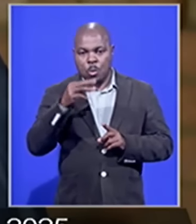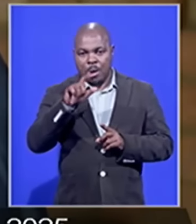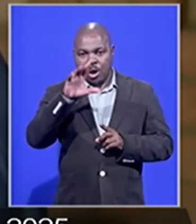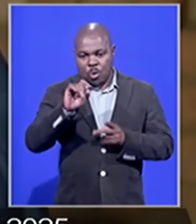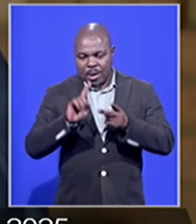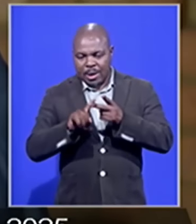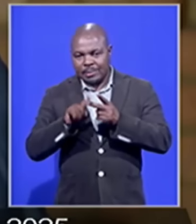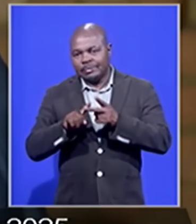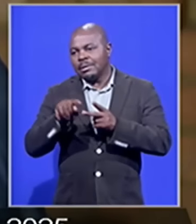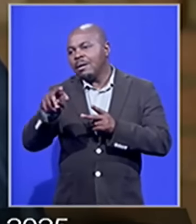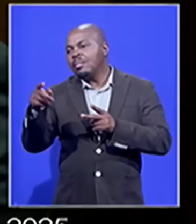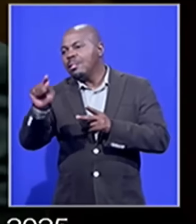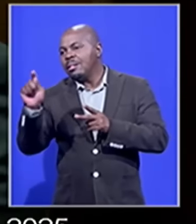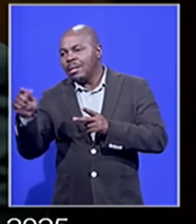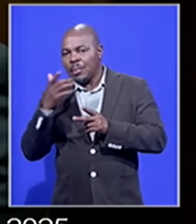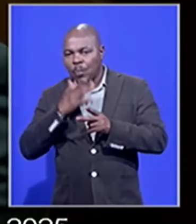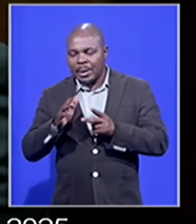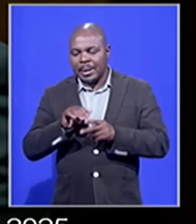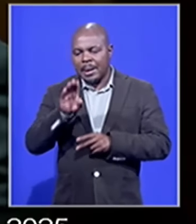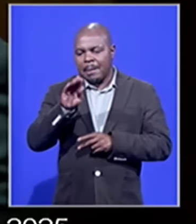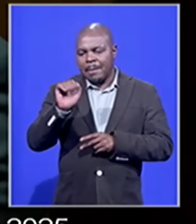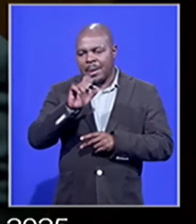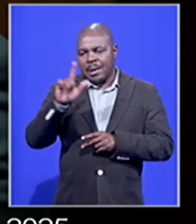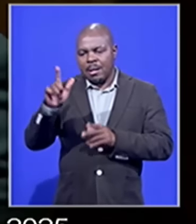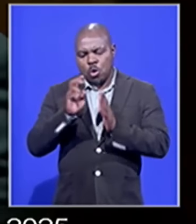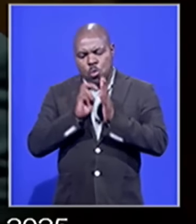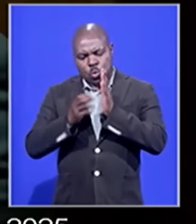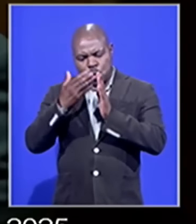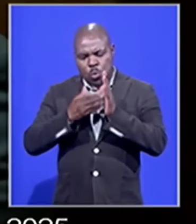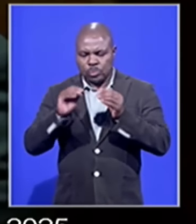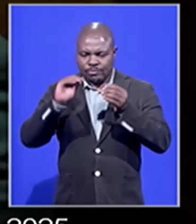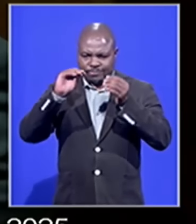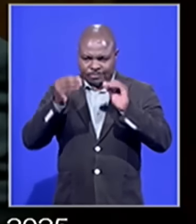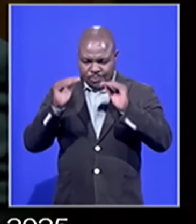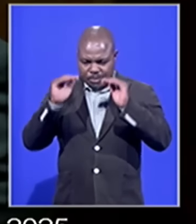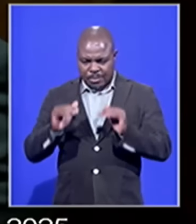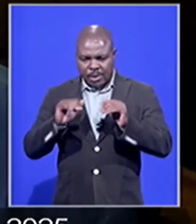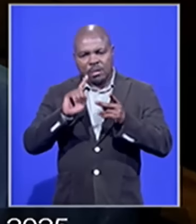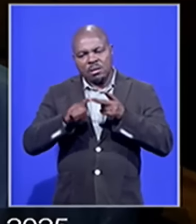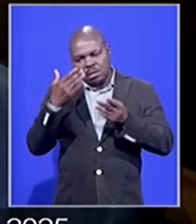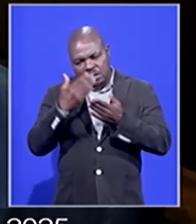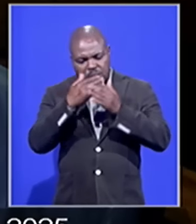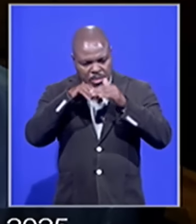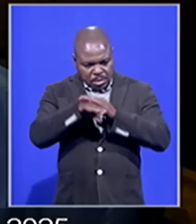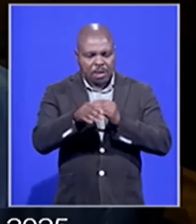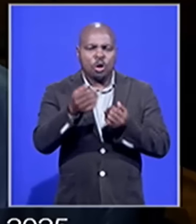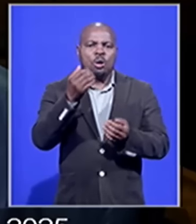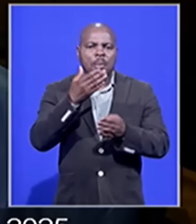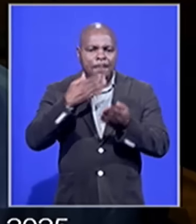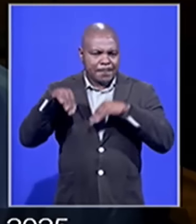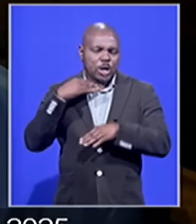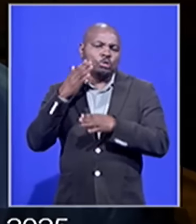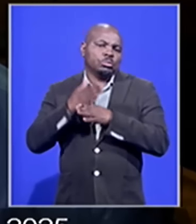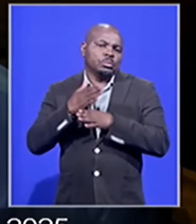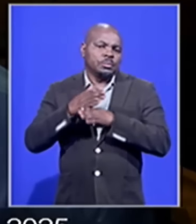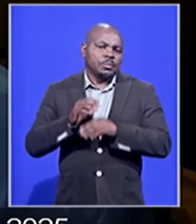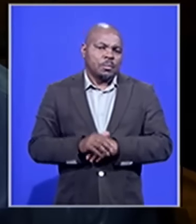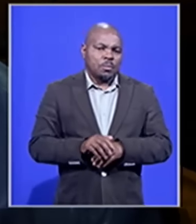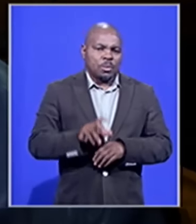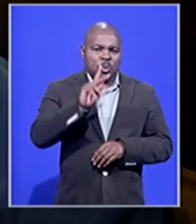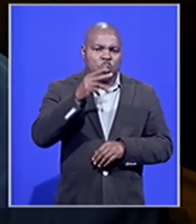ya bona di bebofatswe hore ba kgutlele mosebetsing ba ilo tswela pele ho tshosa batho ba bang. Khumalo and others, they've been harassing the